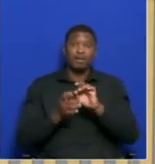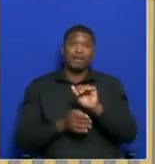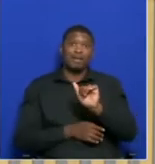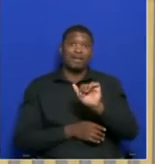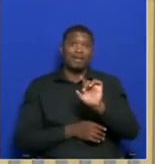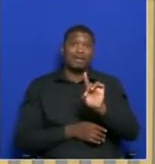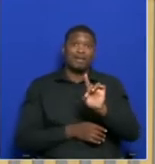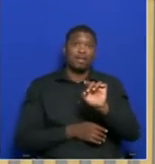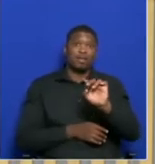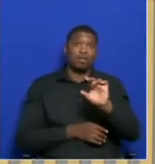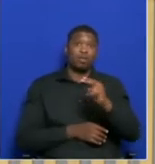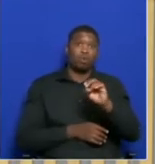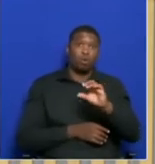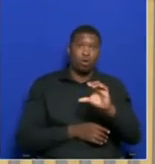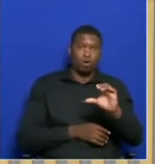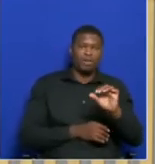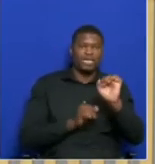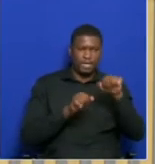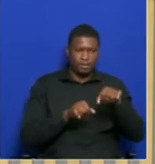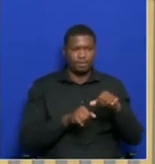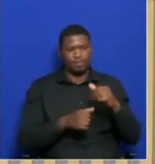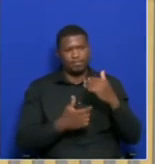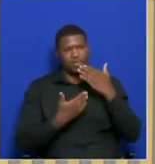Commissioner. Thanks.